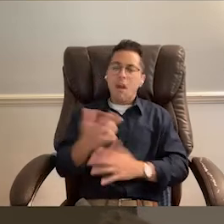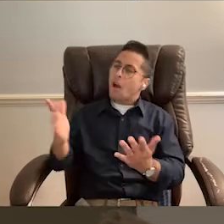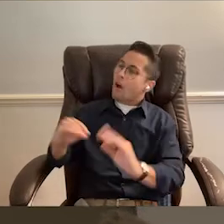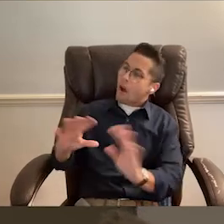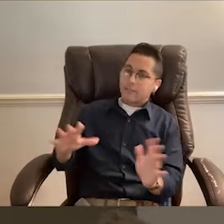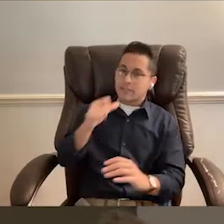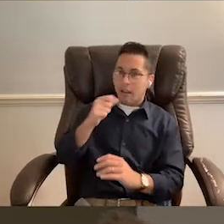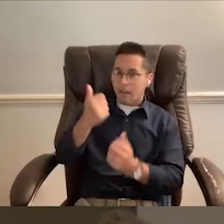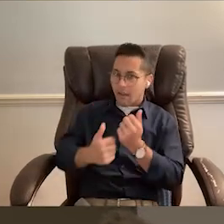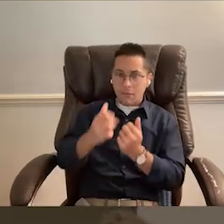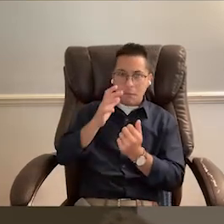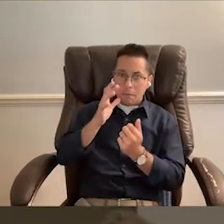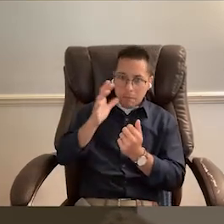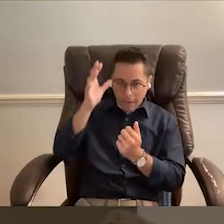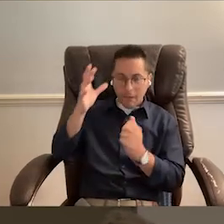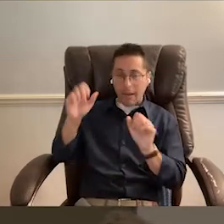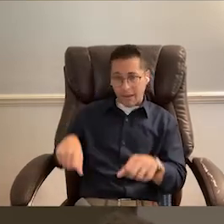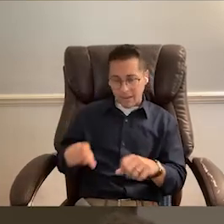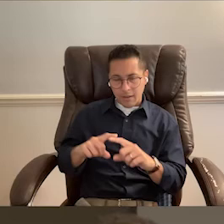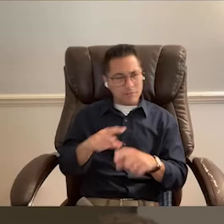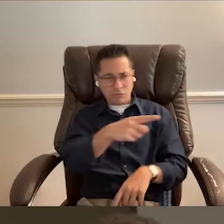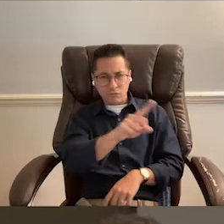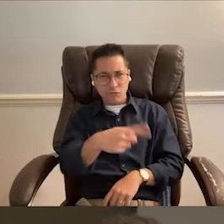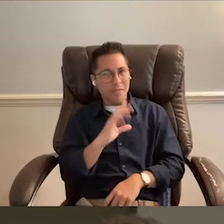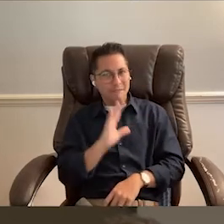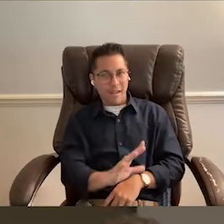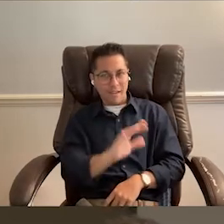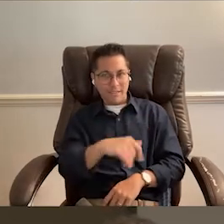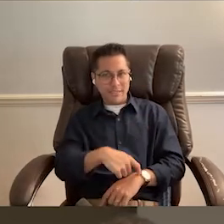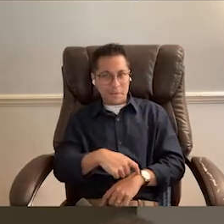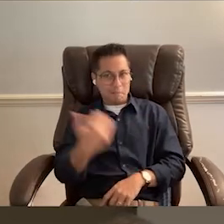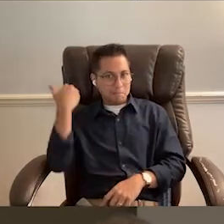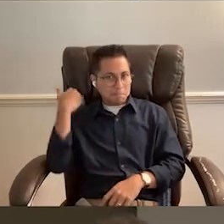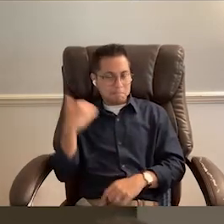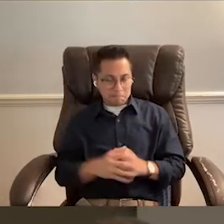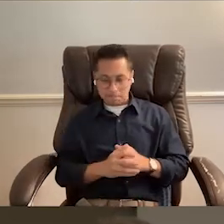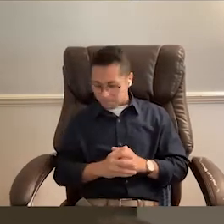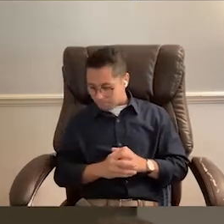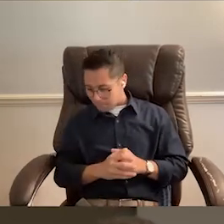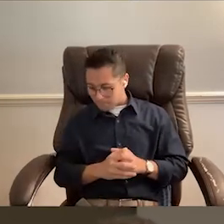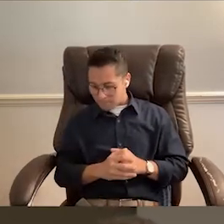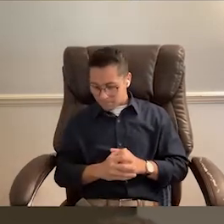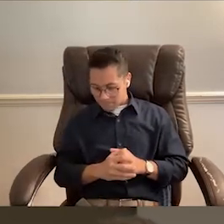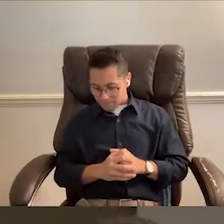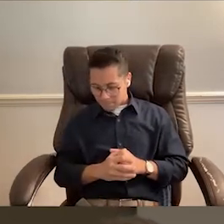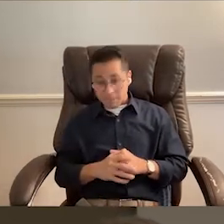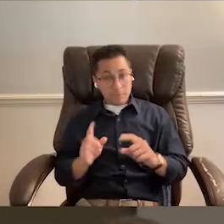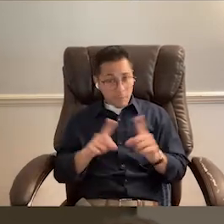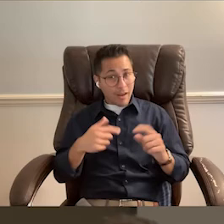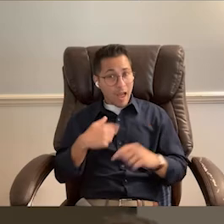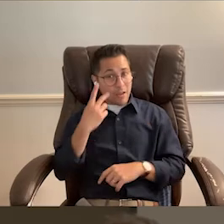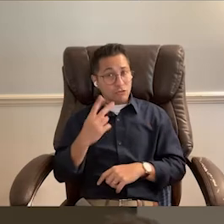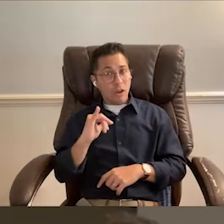had experienced it myself, I saw that day. And obviously not every parent experiences what their child Yeah. goes through. So, And she was only